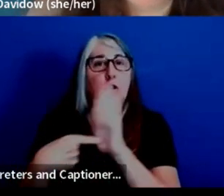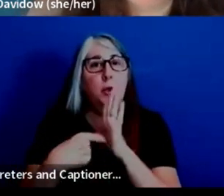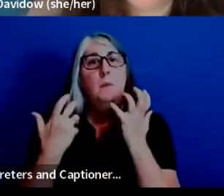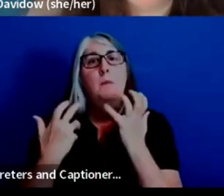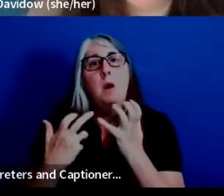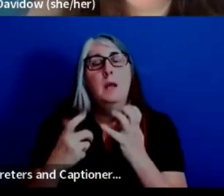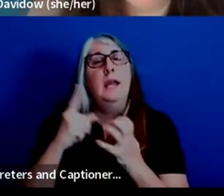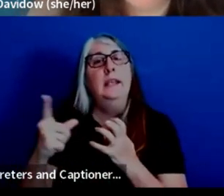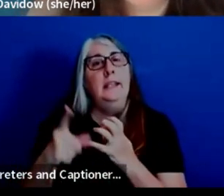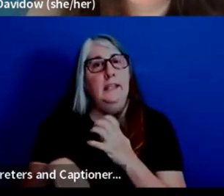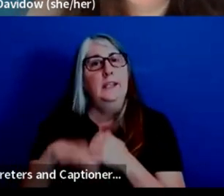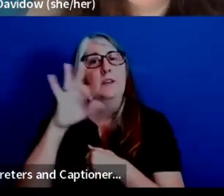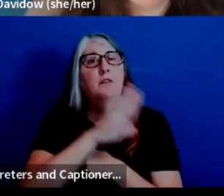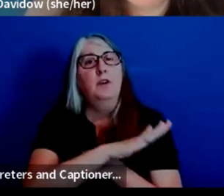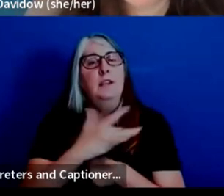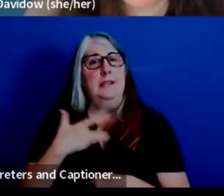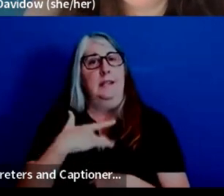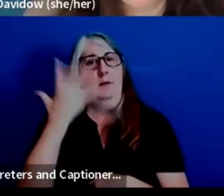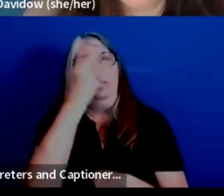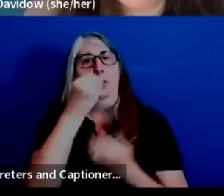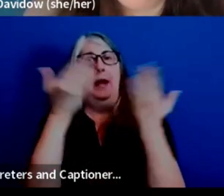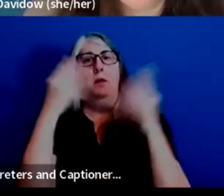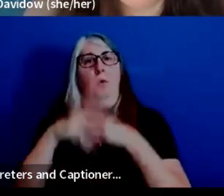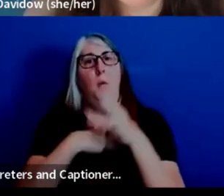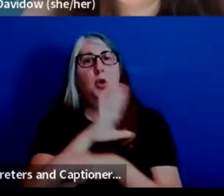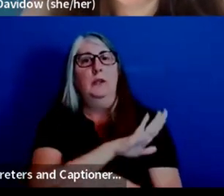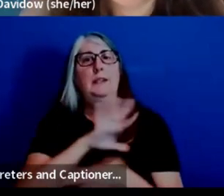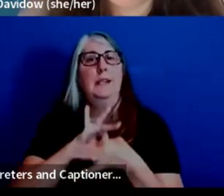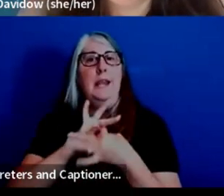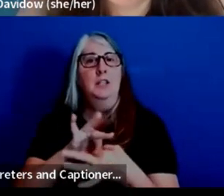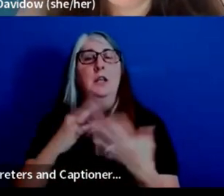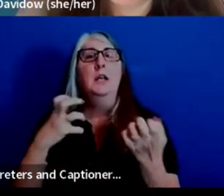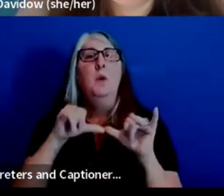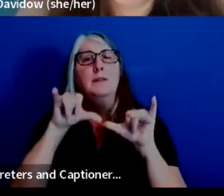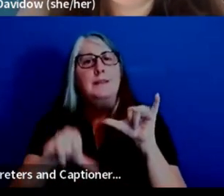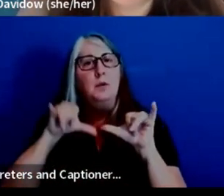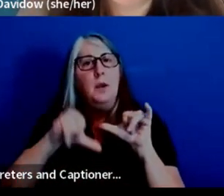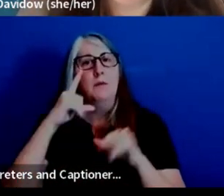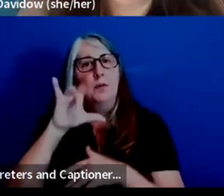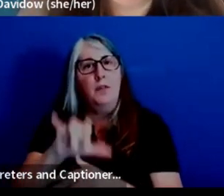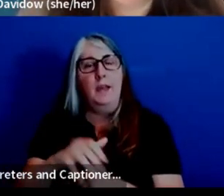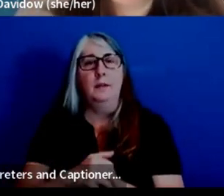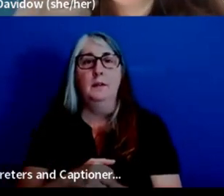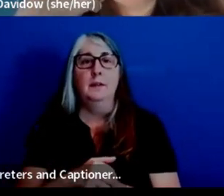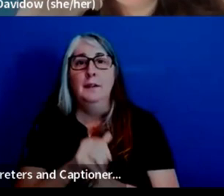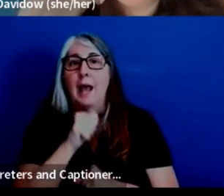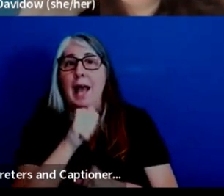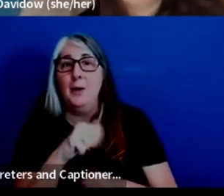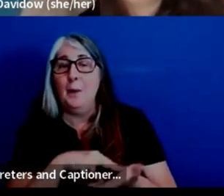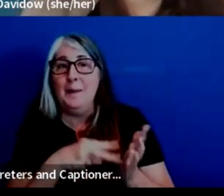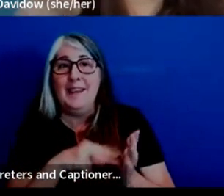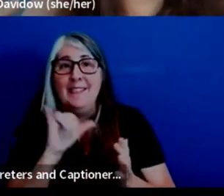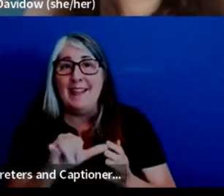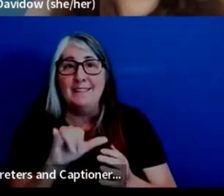his sense of beauty in the world and his like connection to it, and wanted to stick around. And I'm not saying like that's the magic question, but I